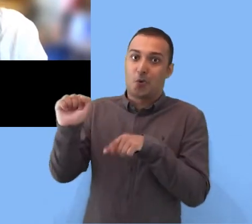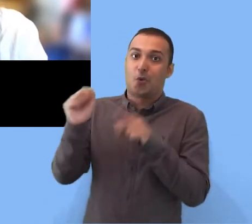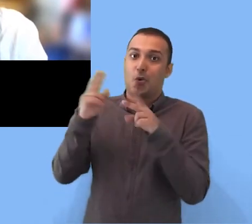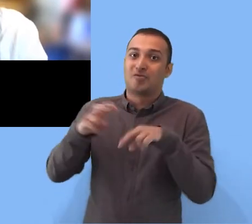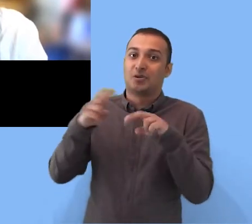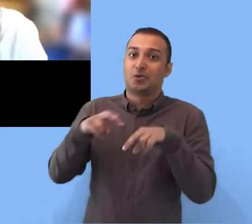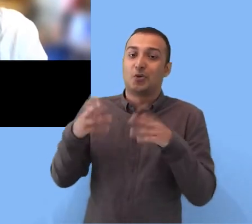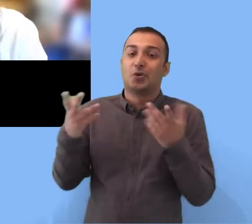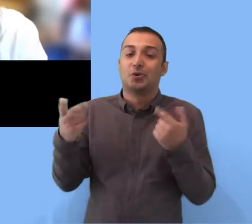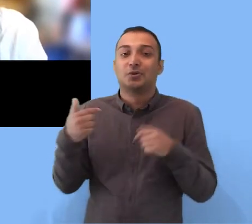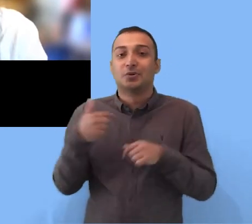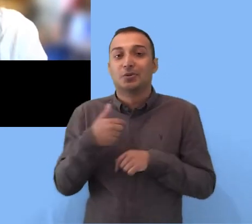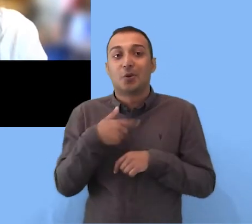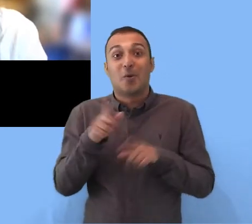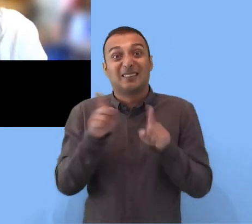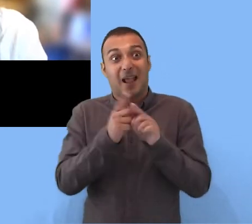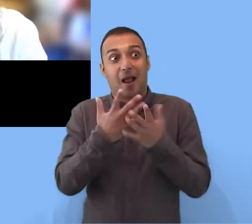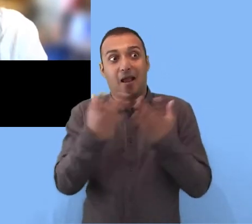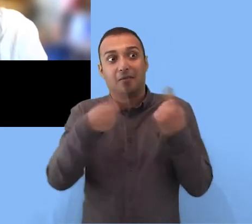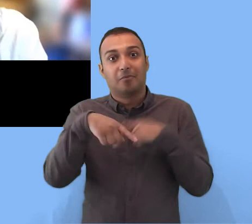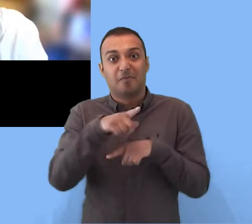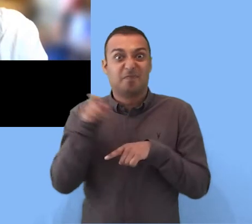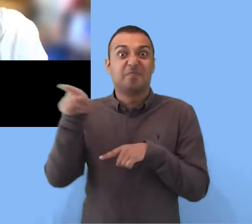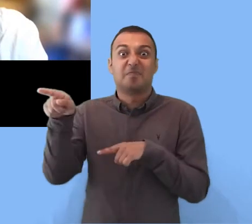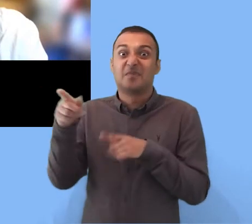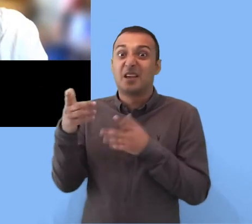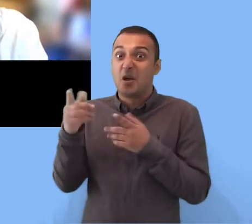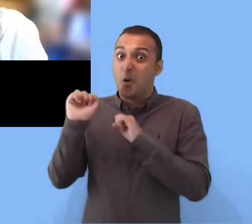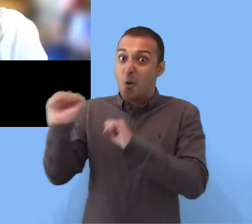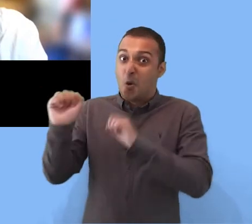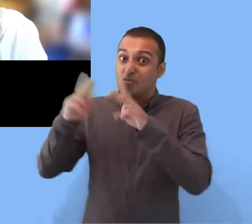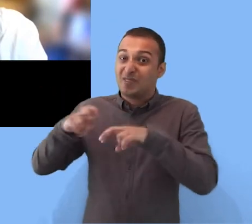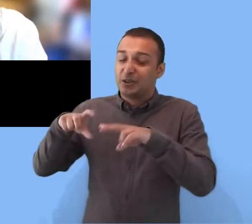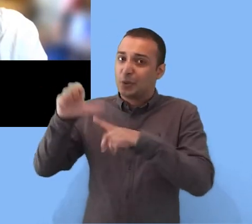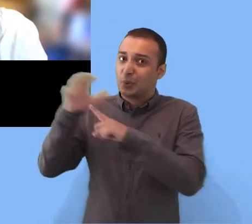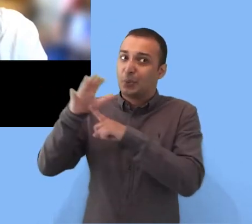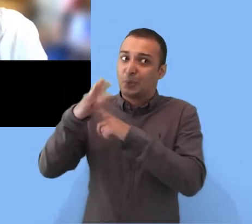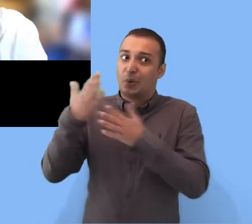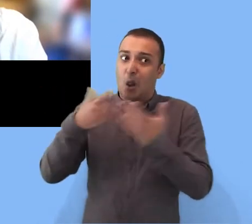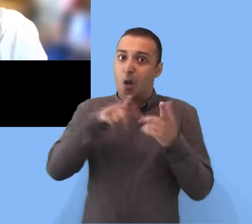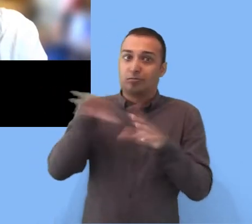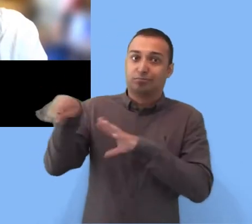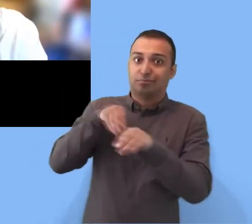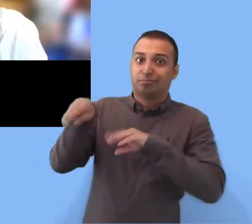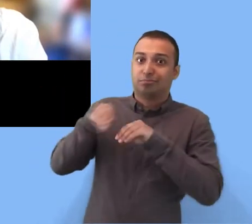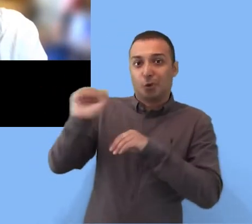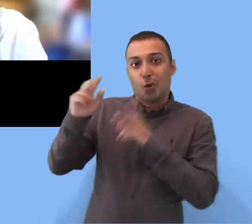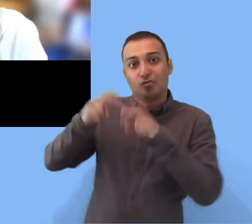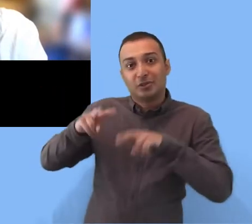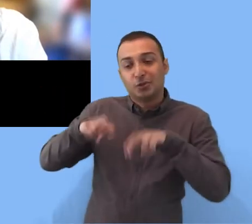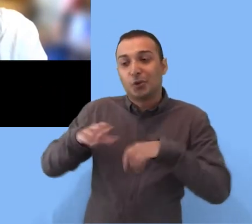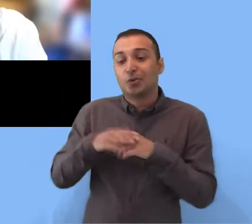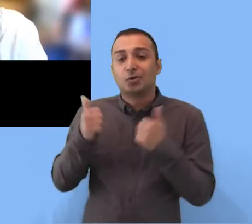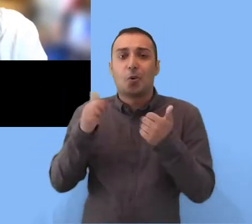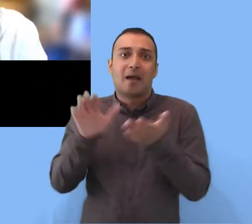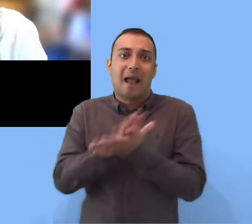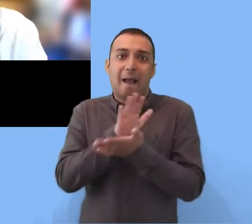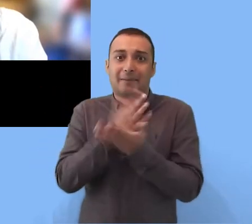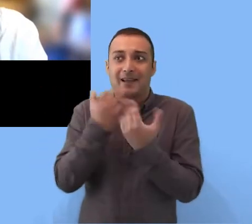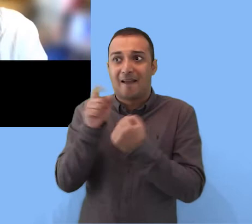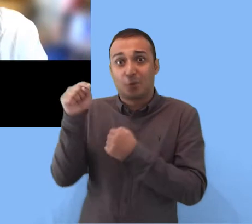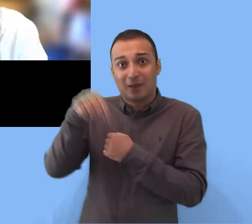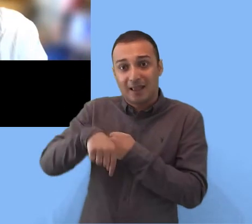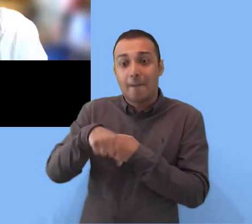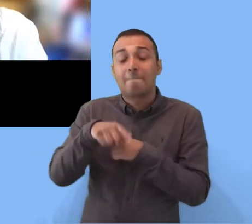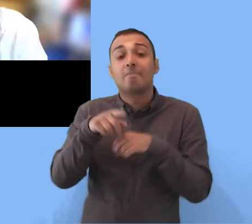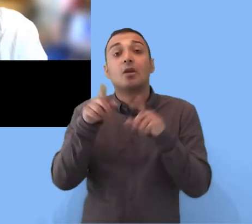lots of them are also based in Janet's research. So yeah, really pleased to hand over to you, Janet. And I meant to say